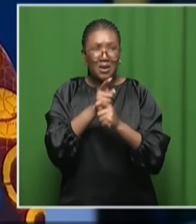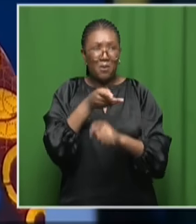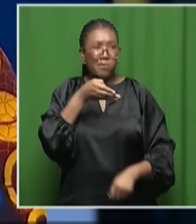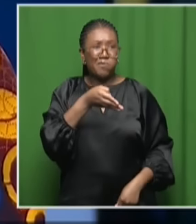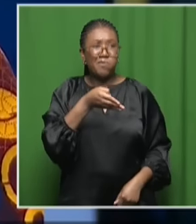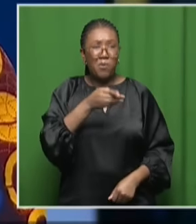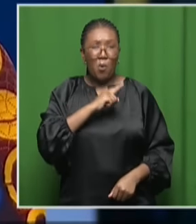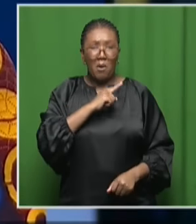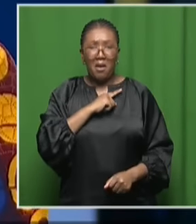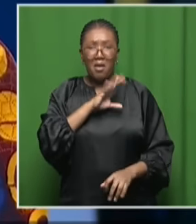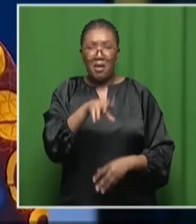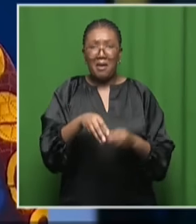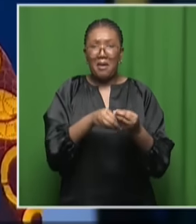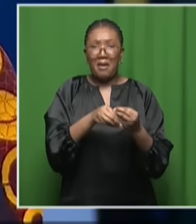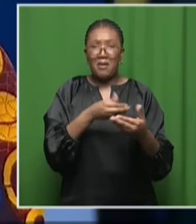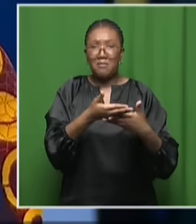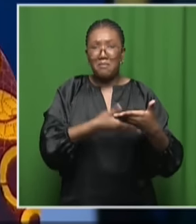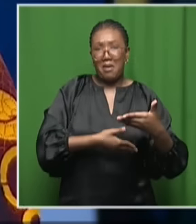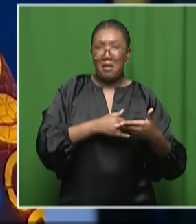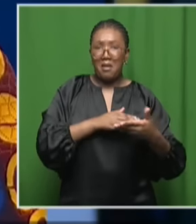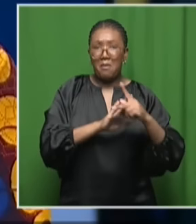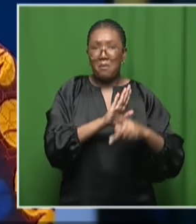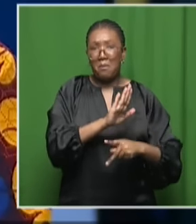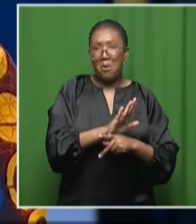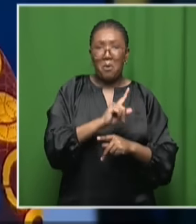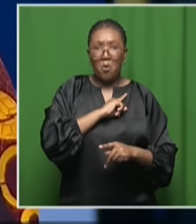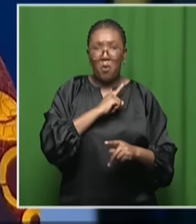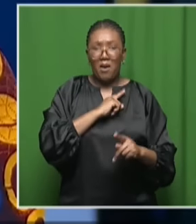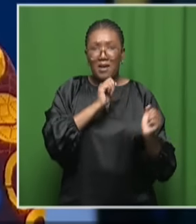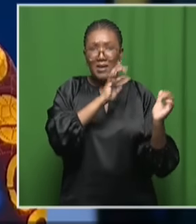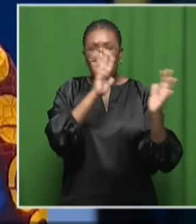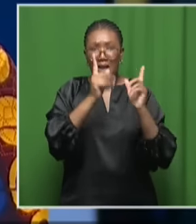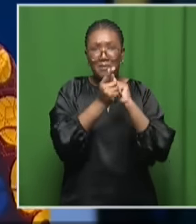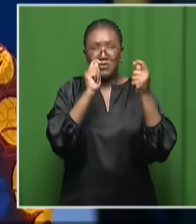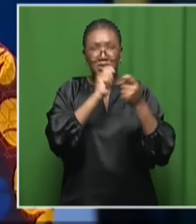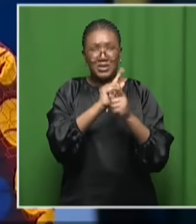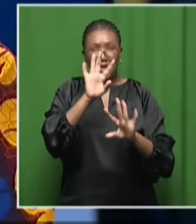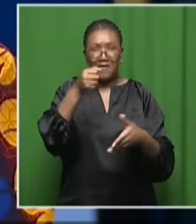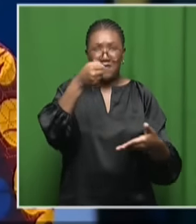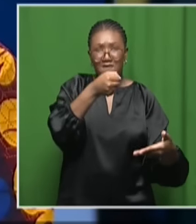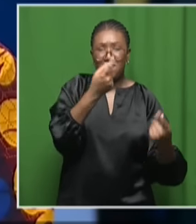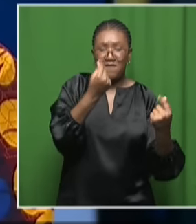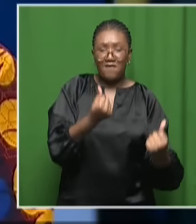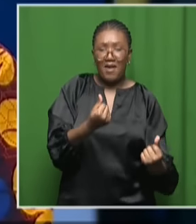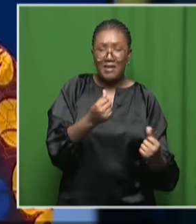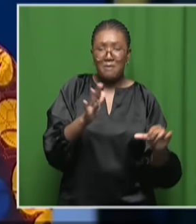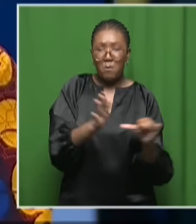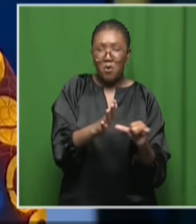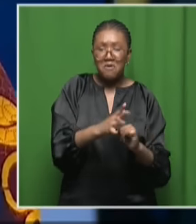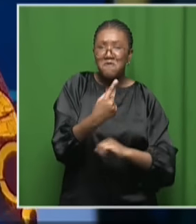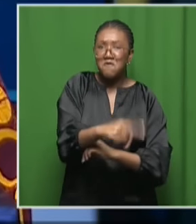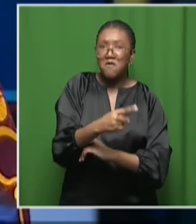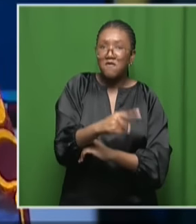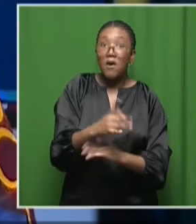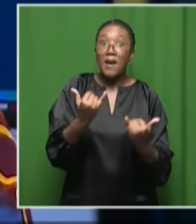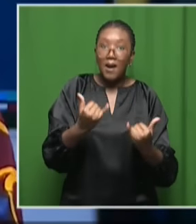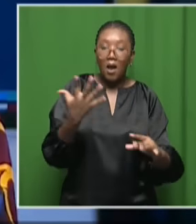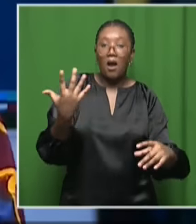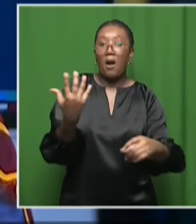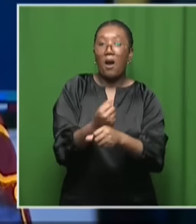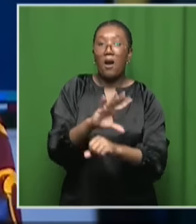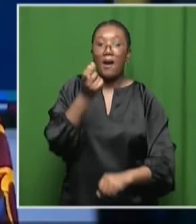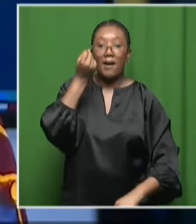isn't discussing issues of how you finance the energy transition and mitigation for climate change. And so